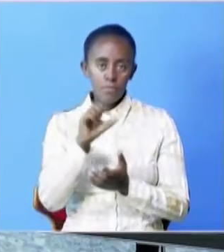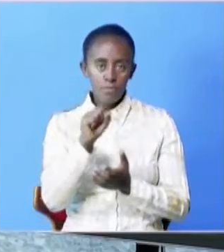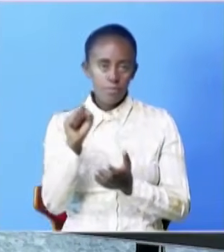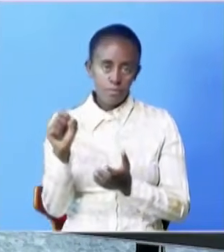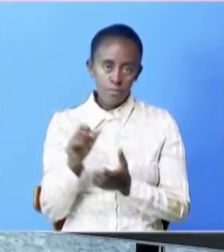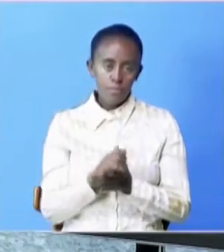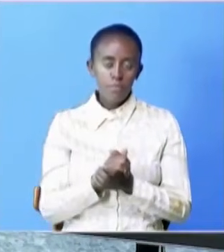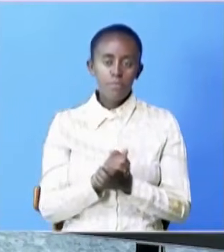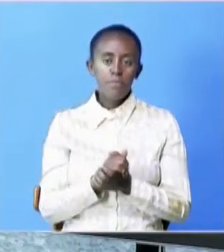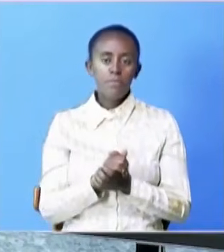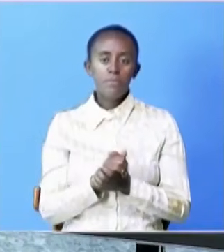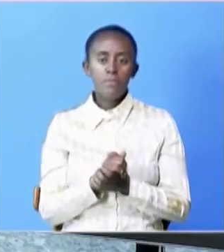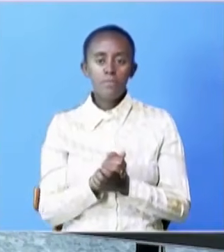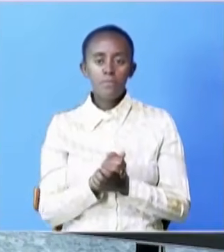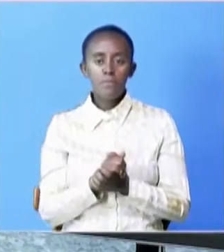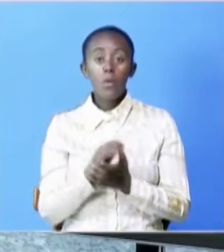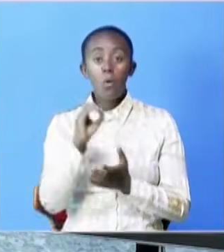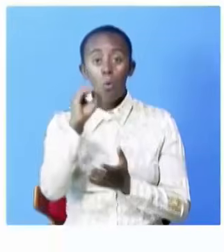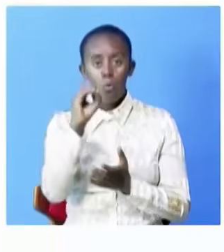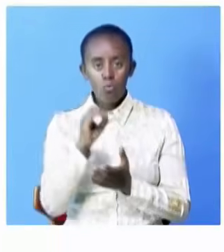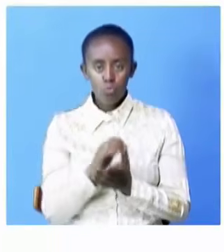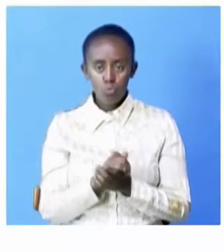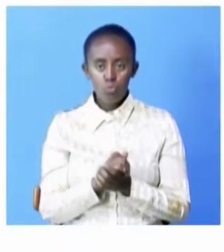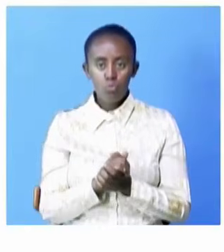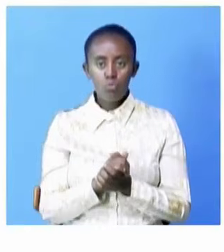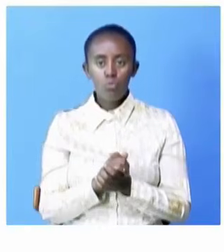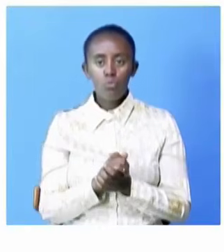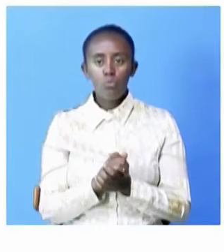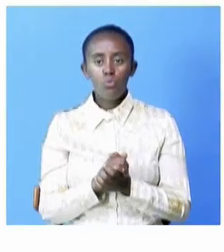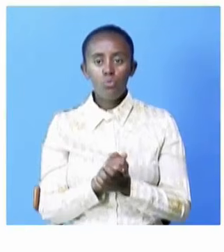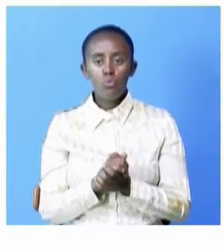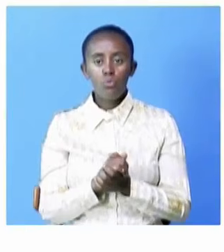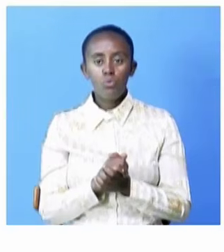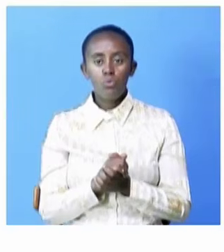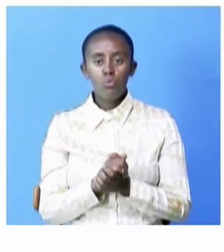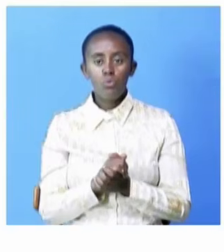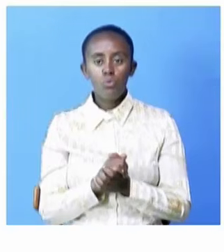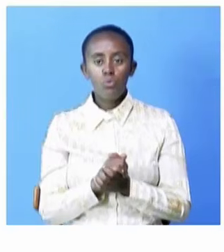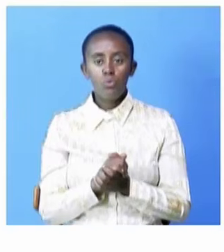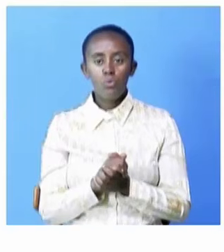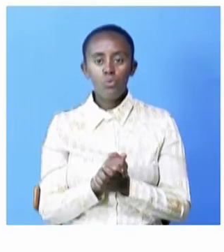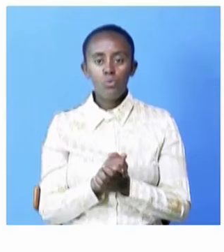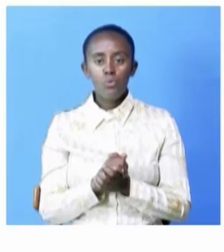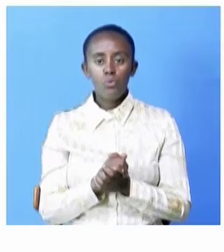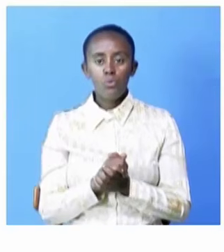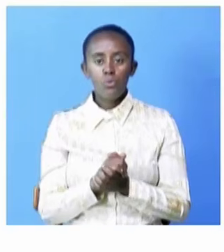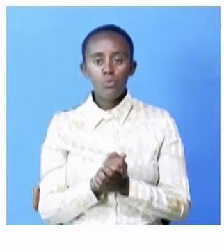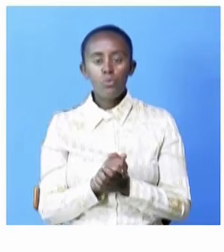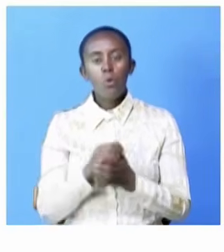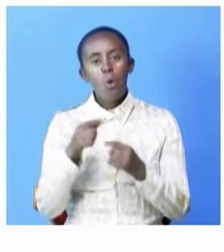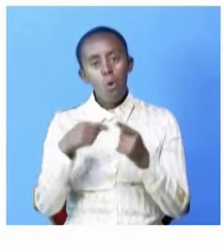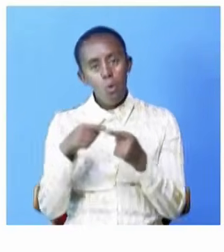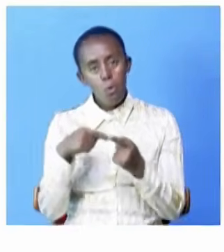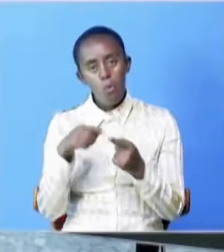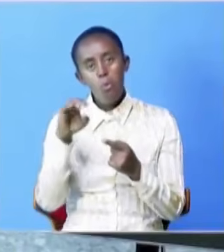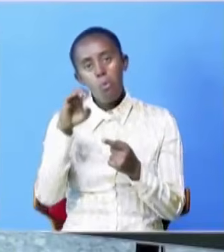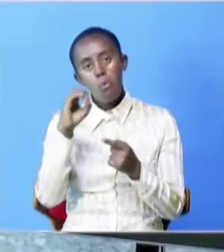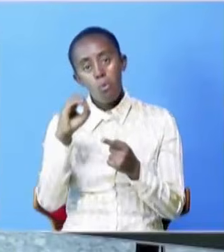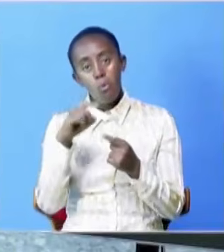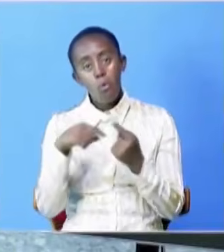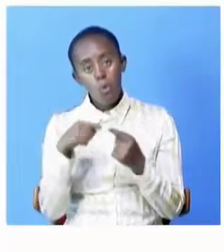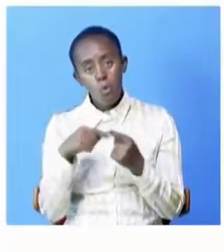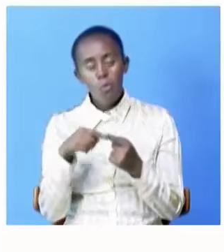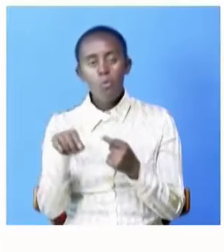with O. The most common example that we have been using up to this point. Go. It becomes